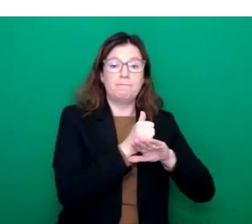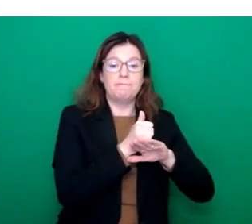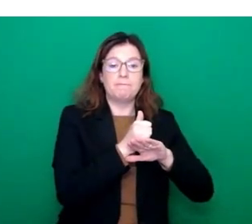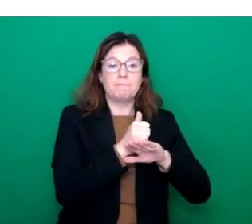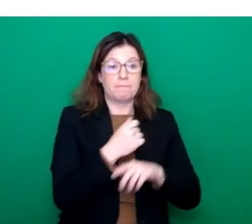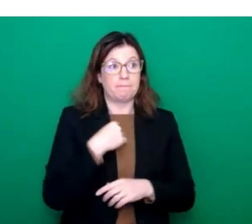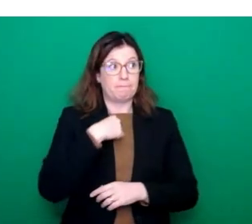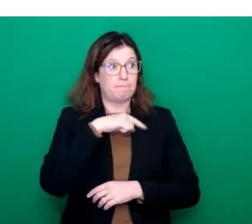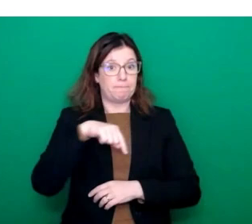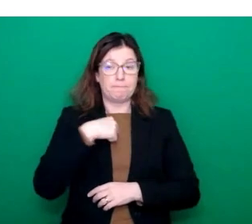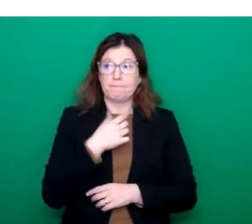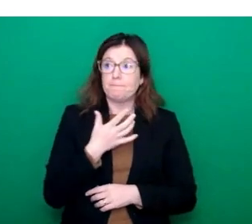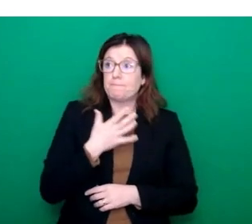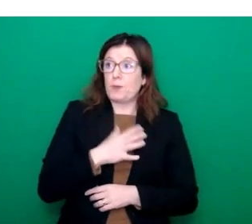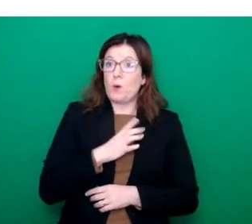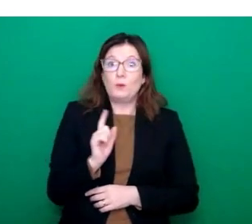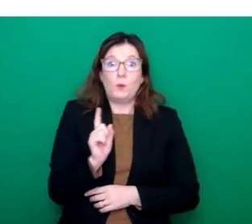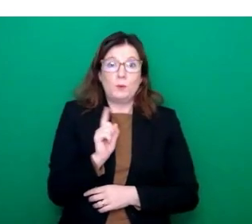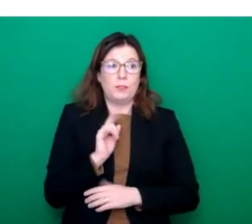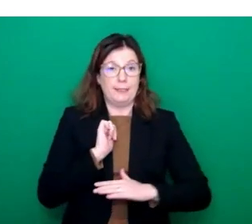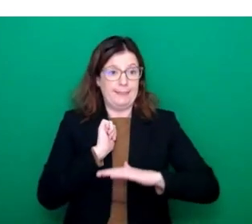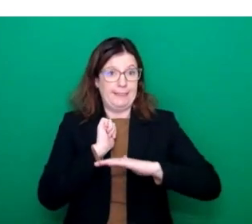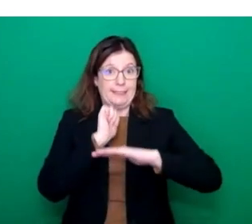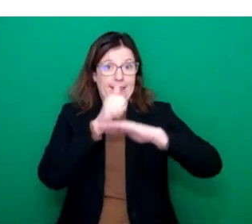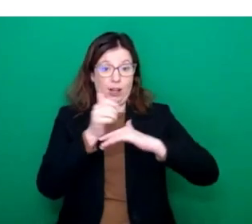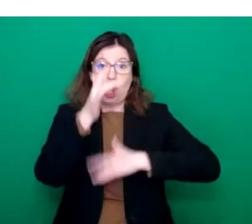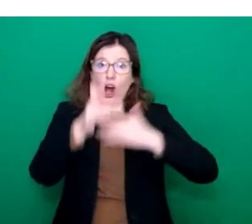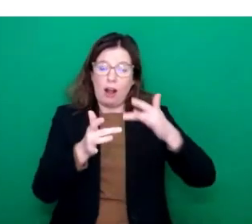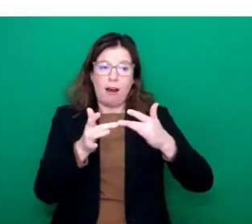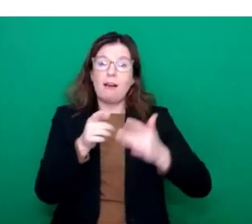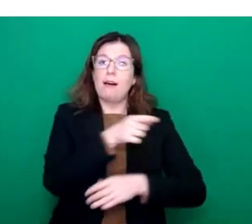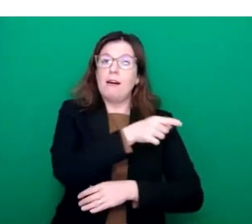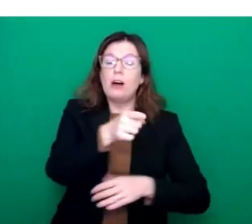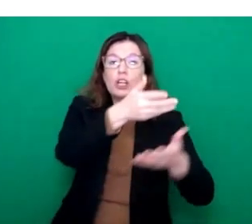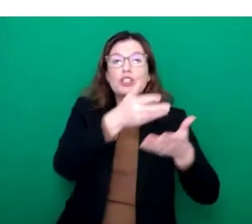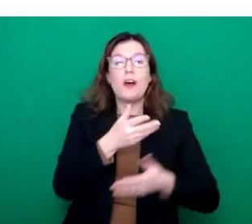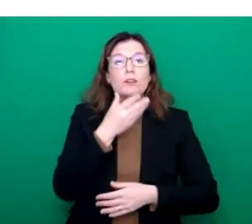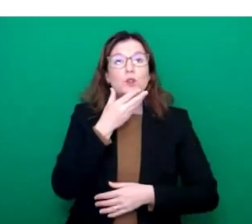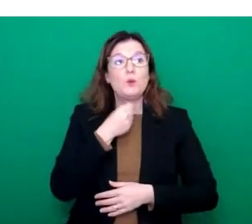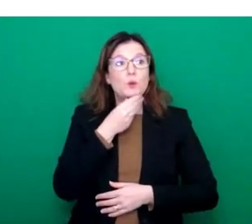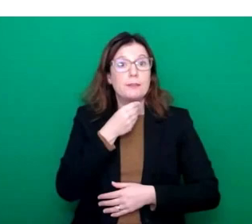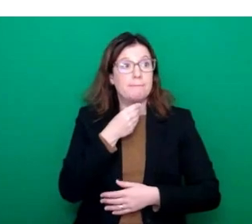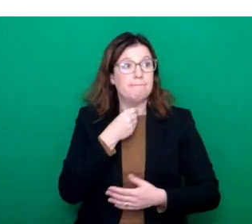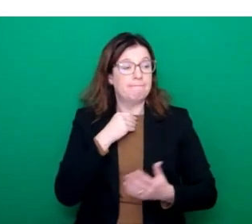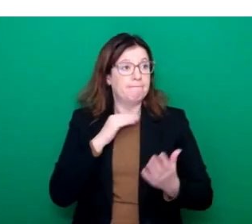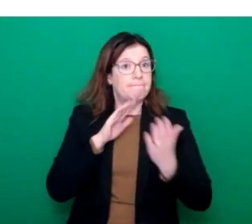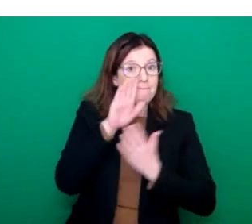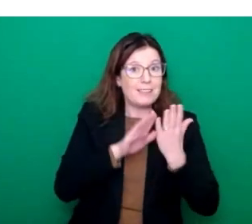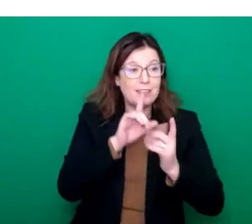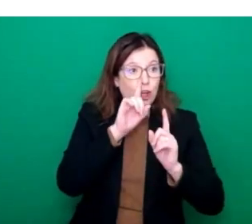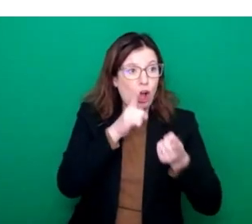We wanted to do those to really support our service users and connect with them, even when we couldn't physically be in the same